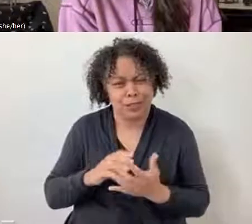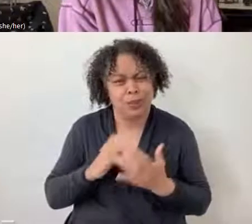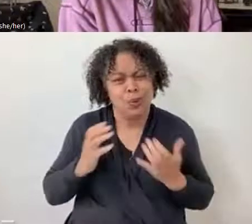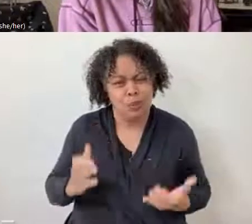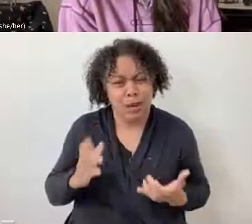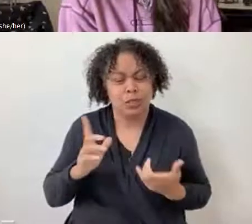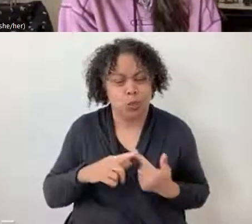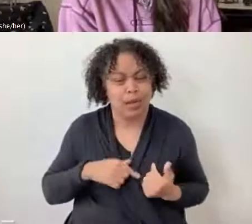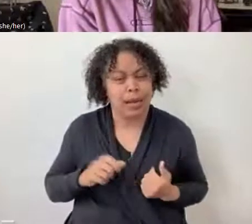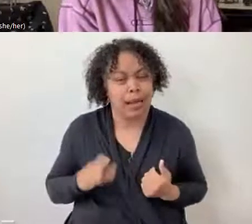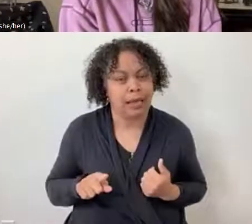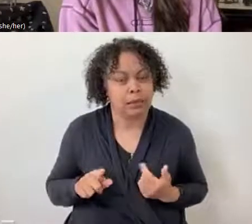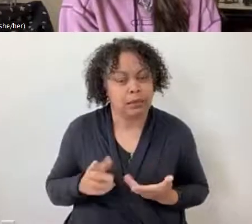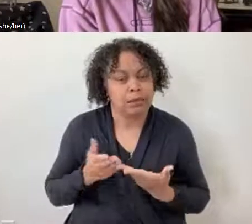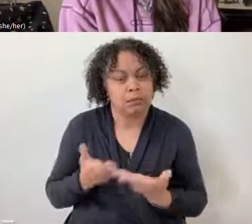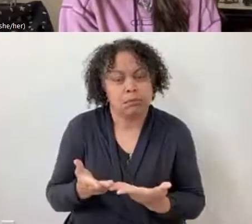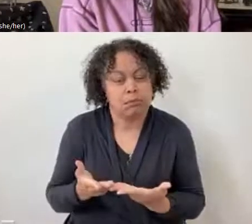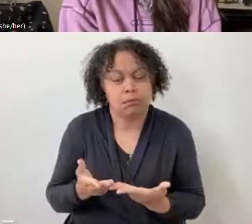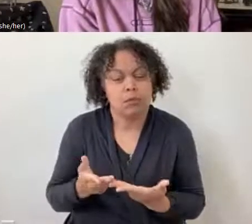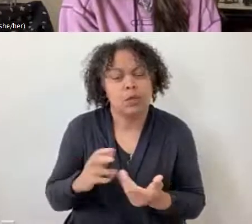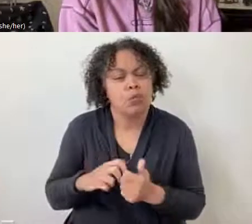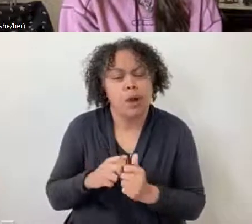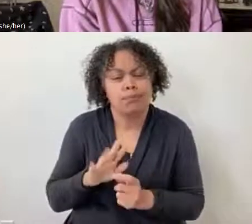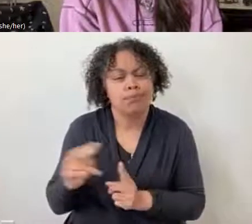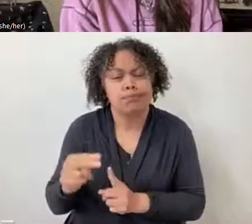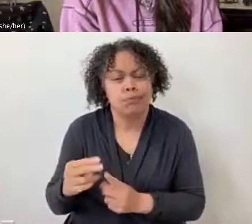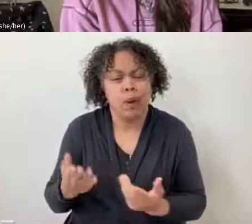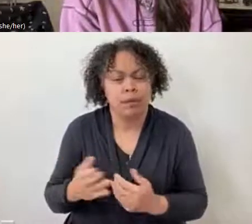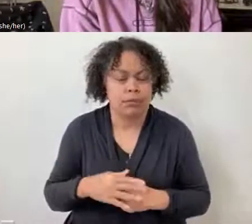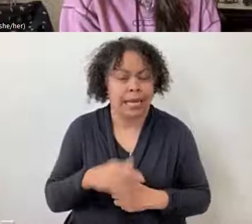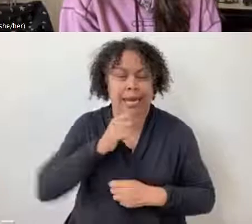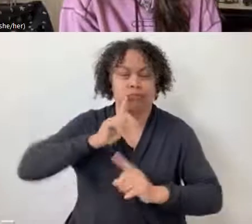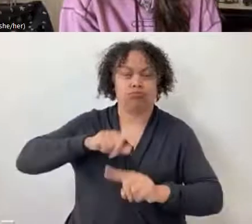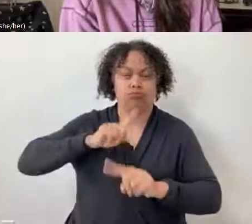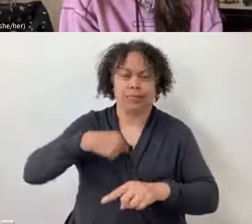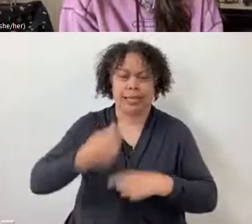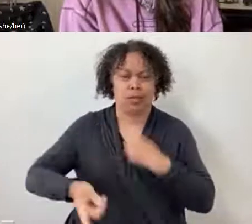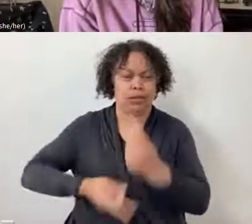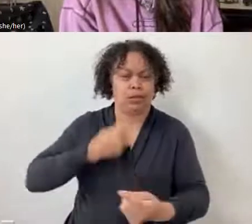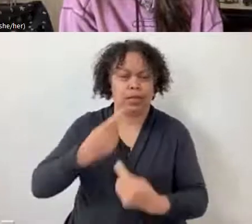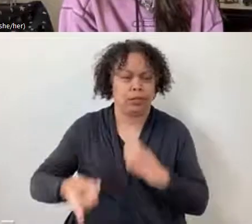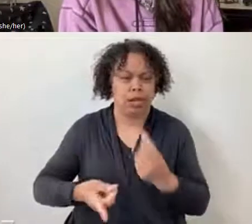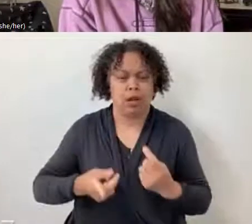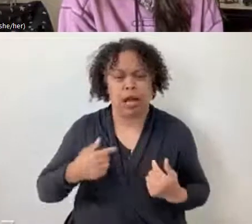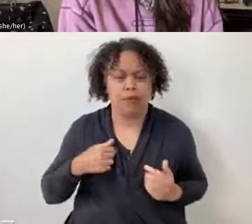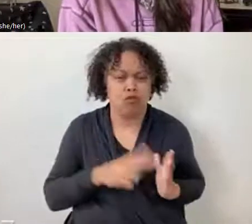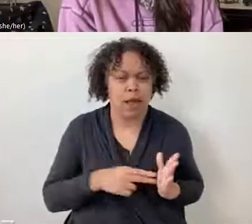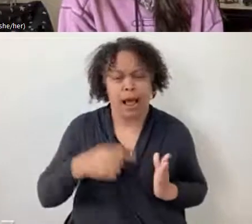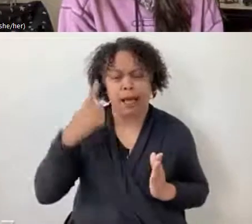just asking what the problem is and not telling you what I've read or what I think it is.